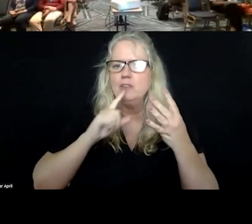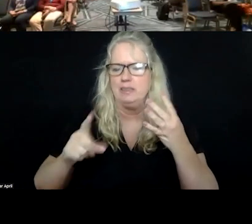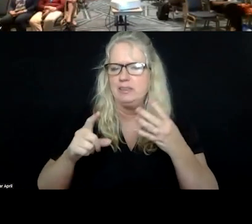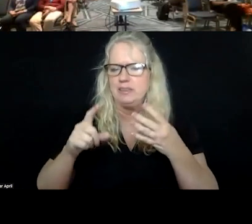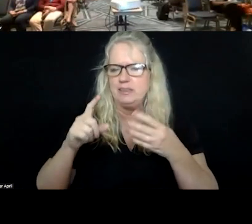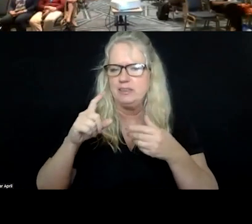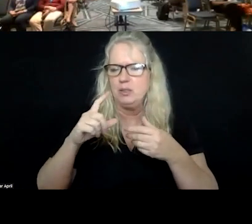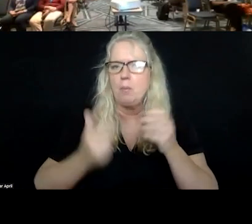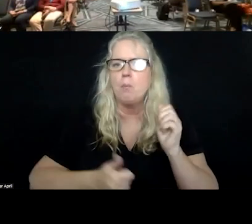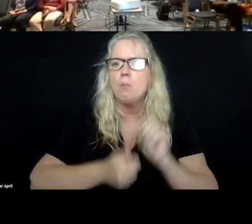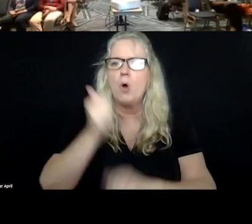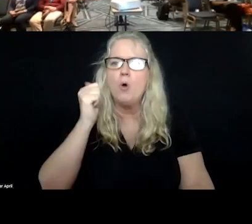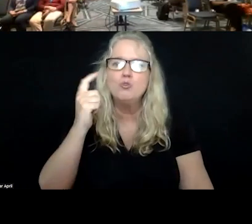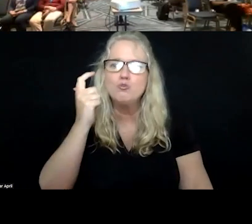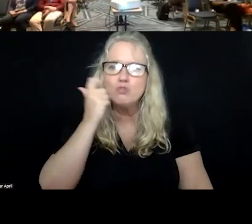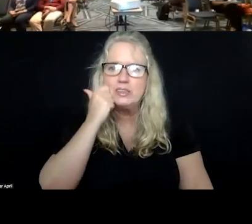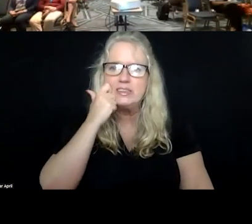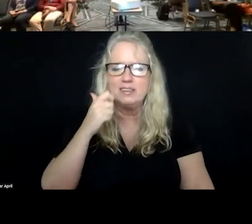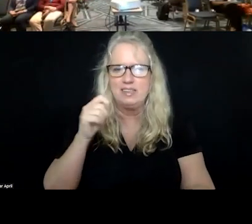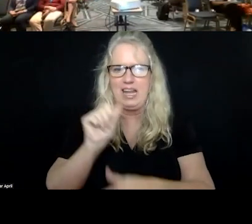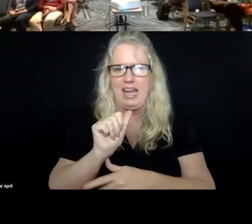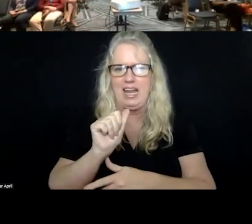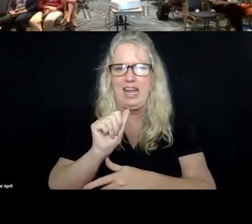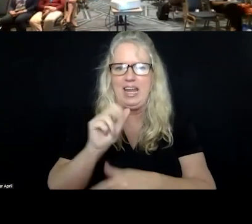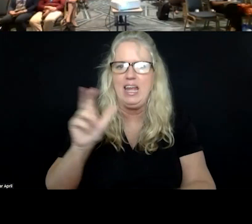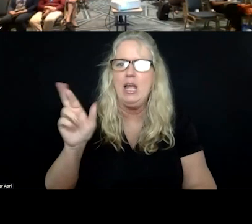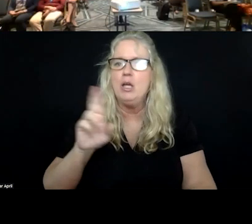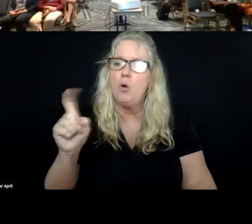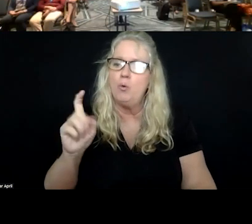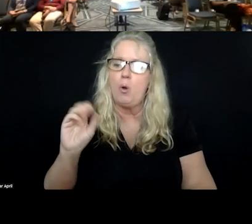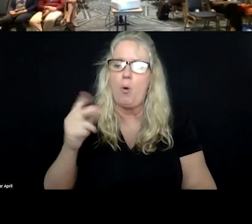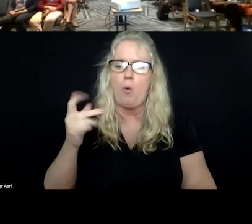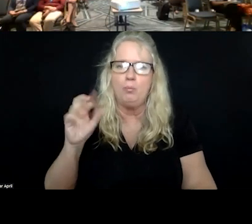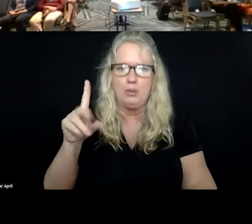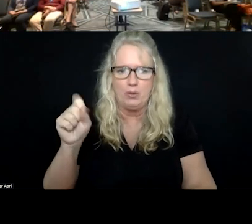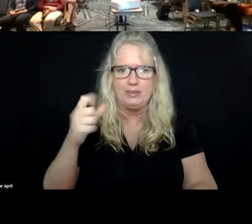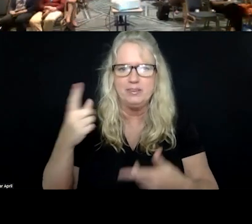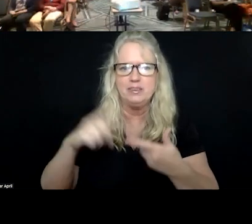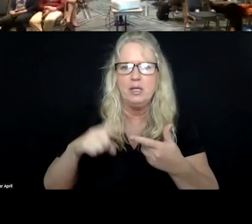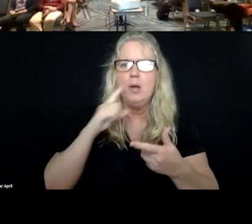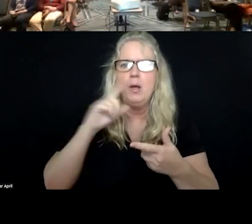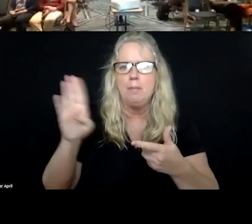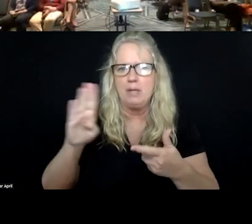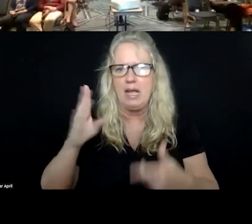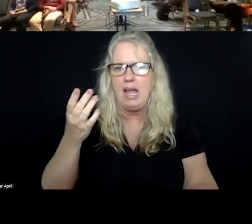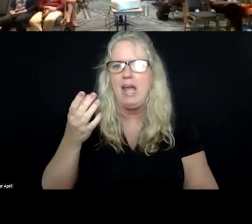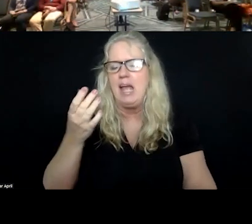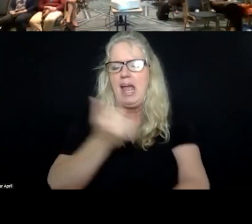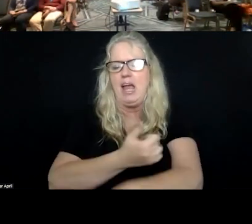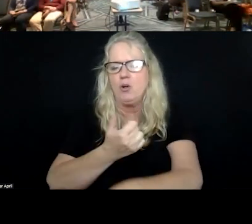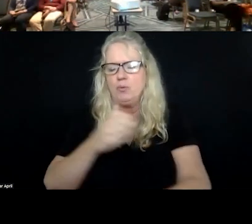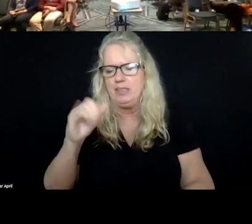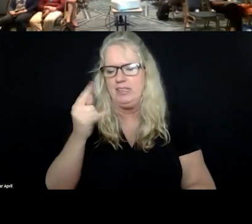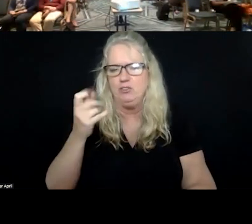the most recent: A, prescription opioids, B, heroin injection,